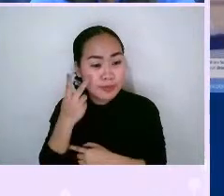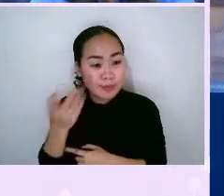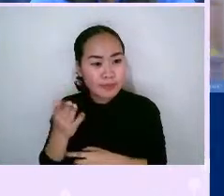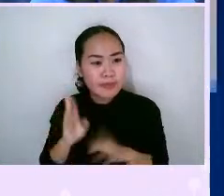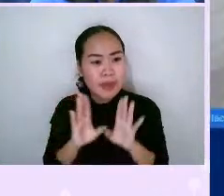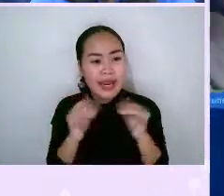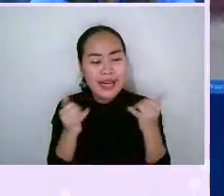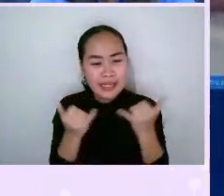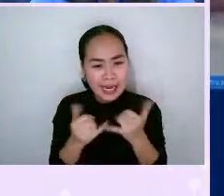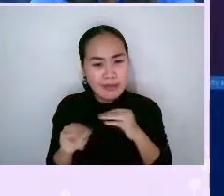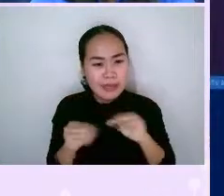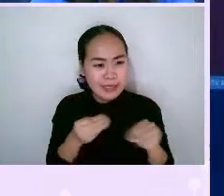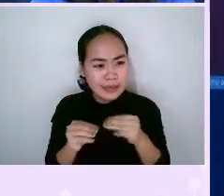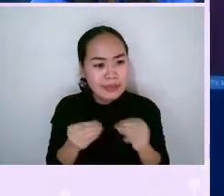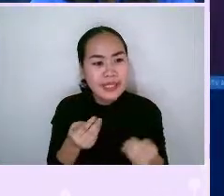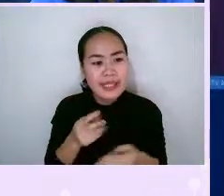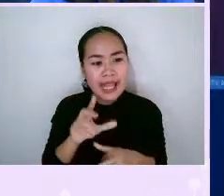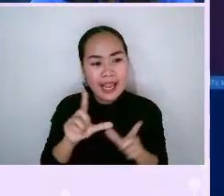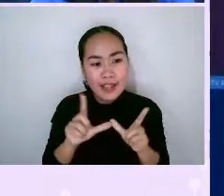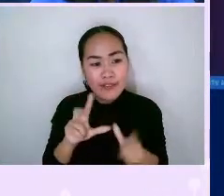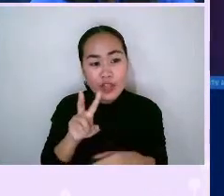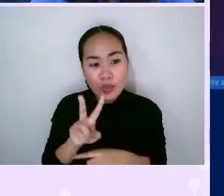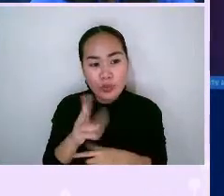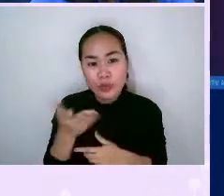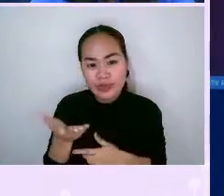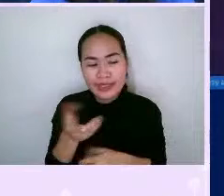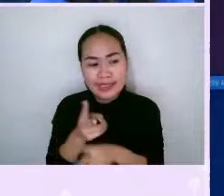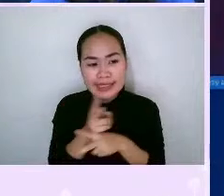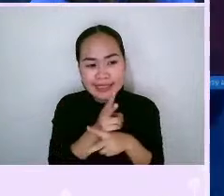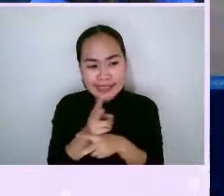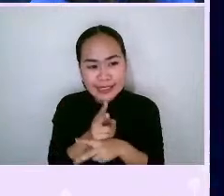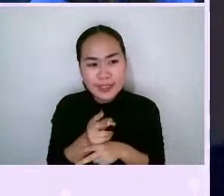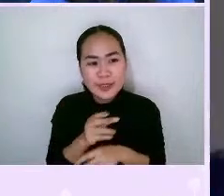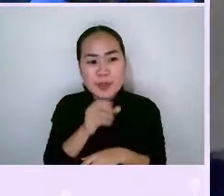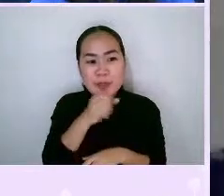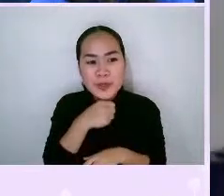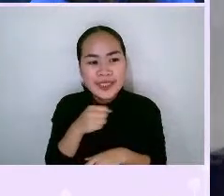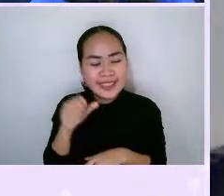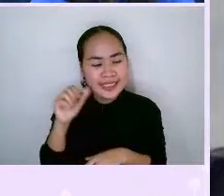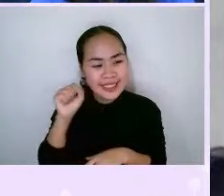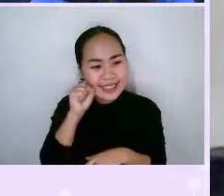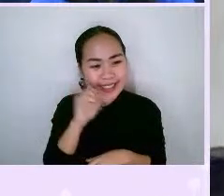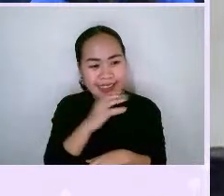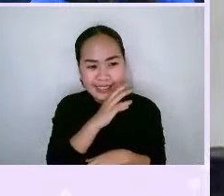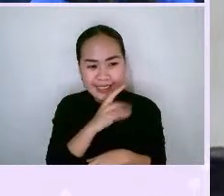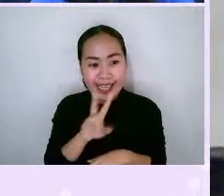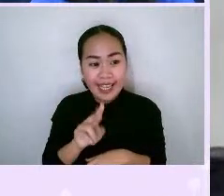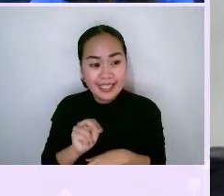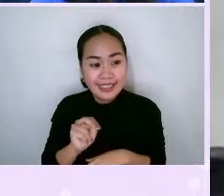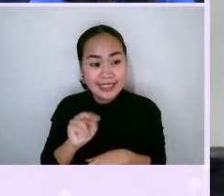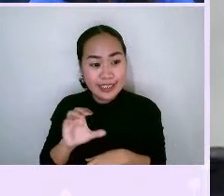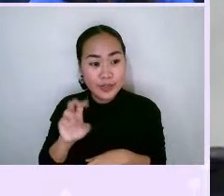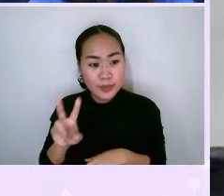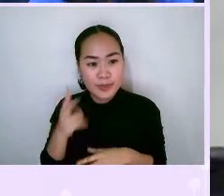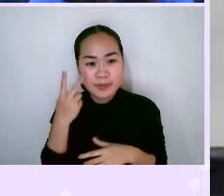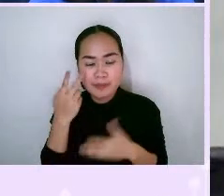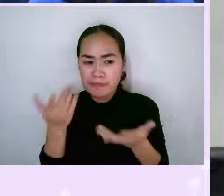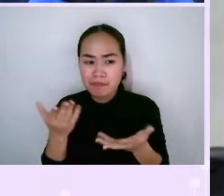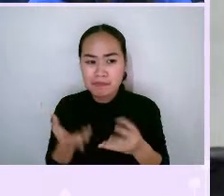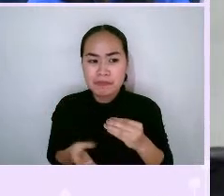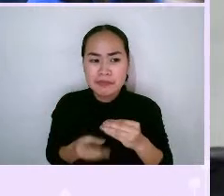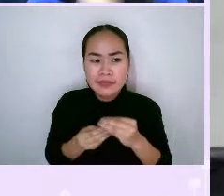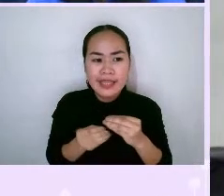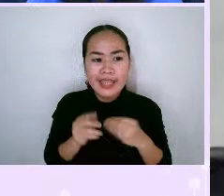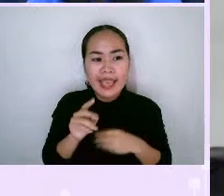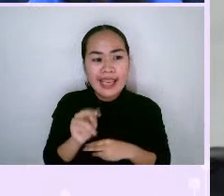Services Level 2, and Caregiving for the Elderly NC2. In addition, the TOP opens